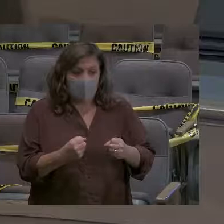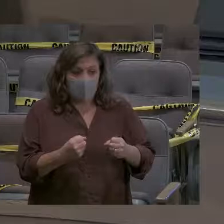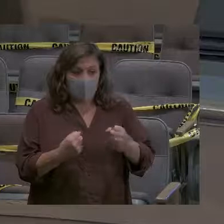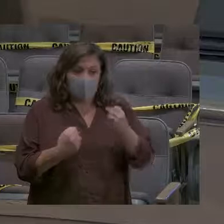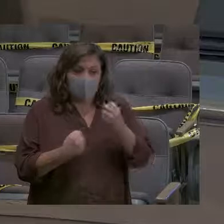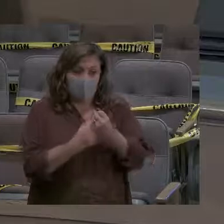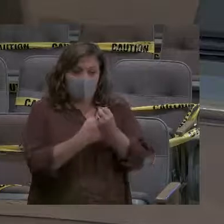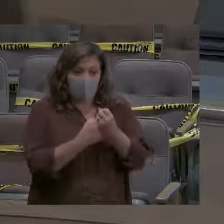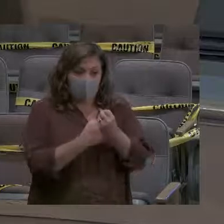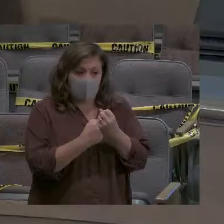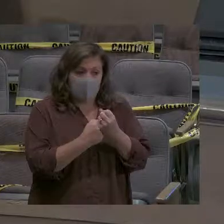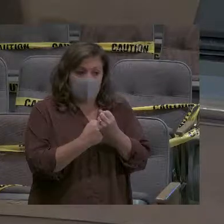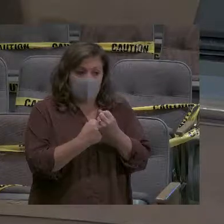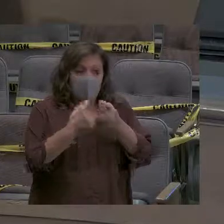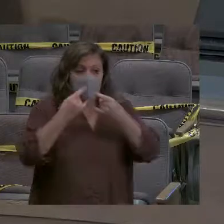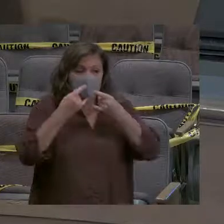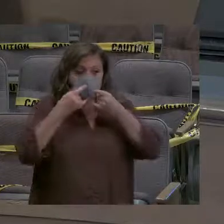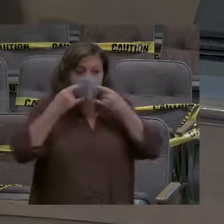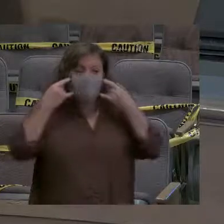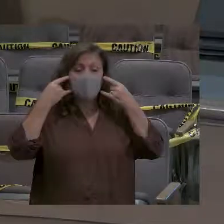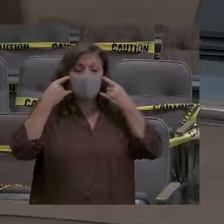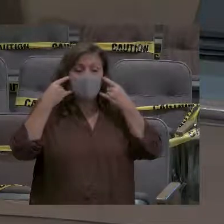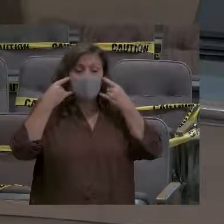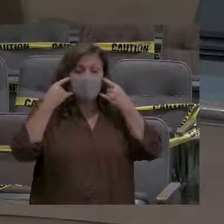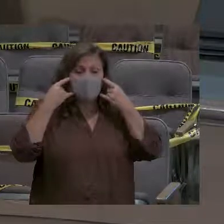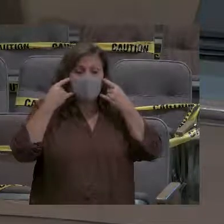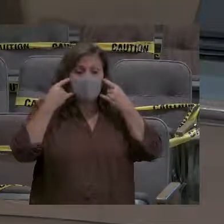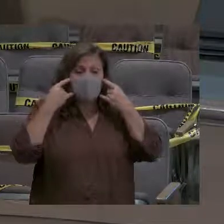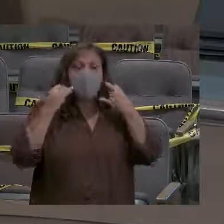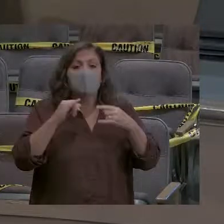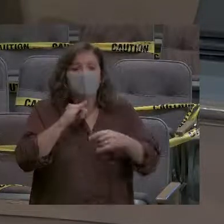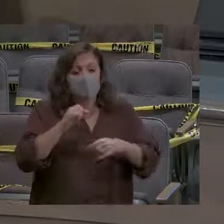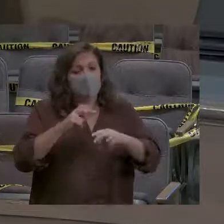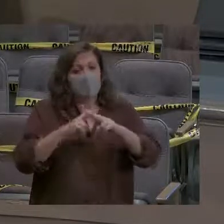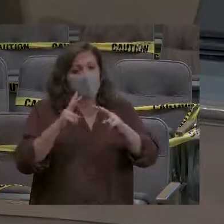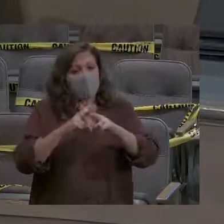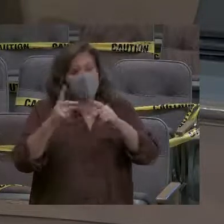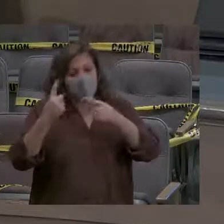virus, masking is extremely effective.